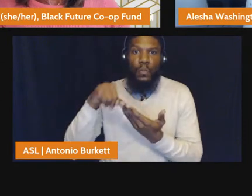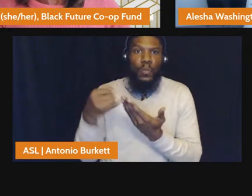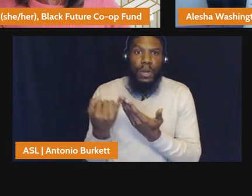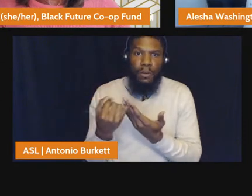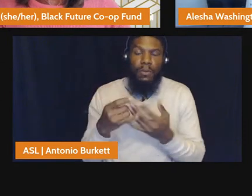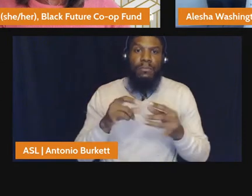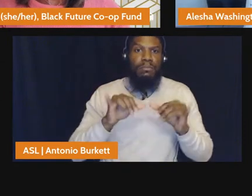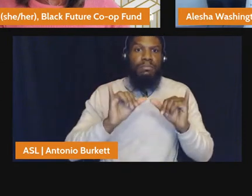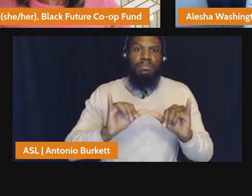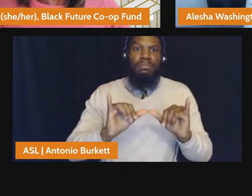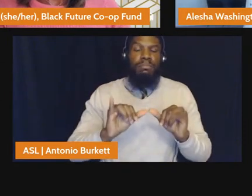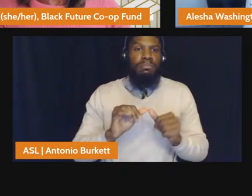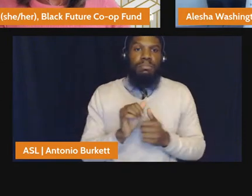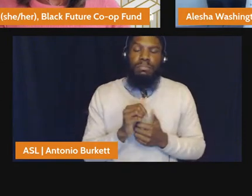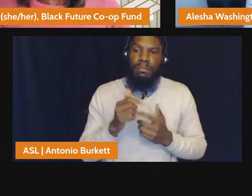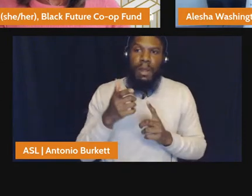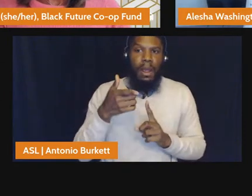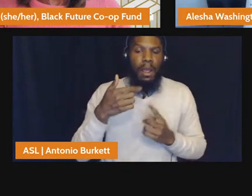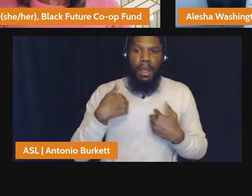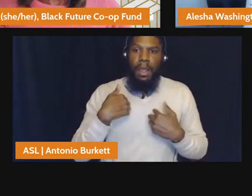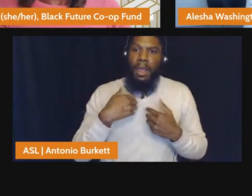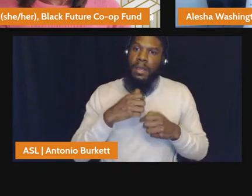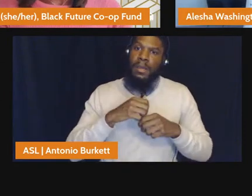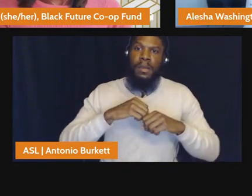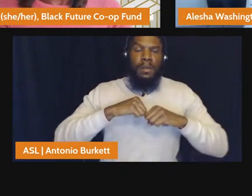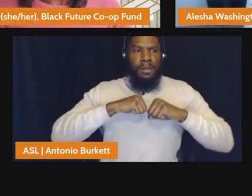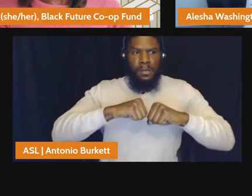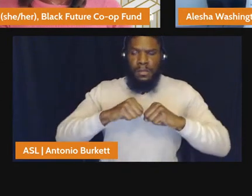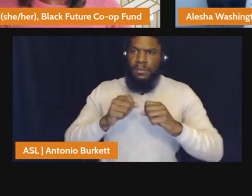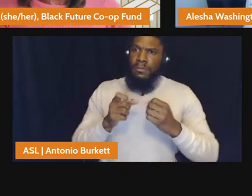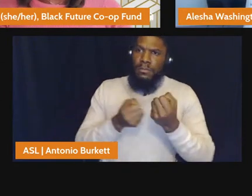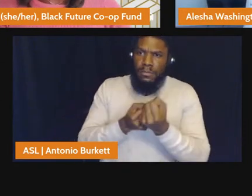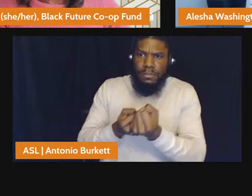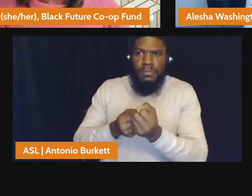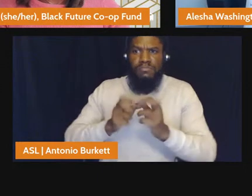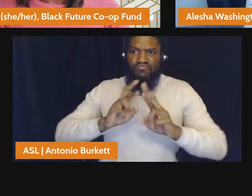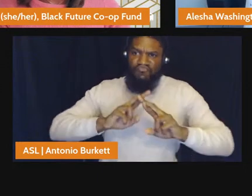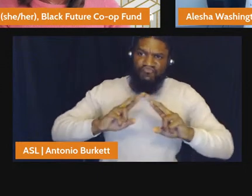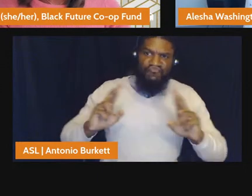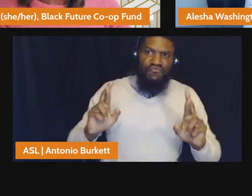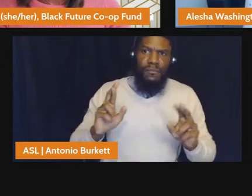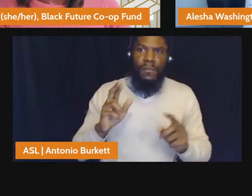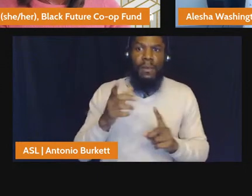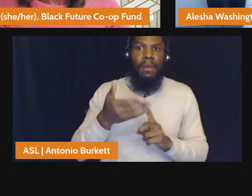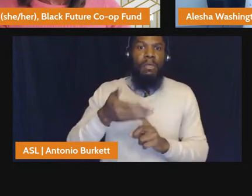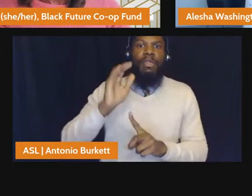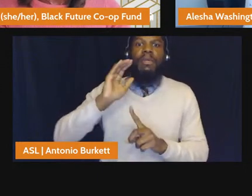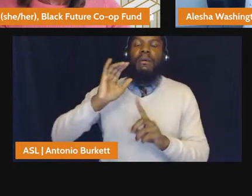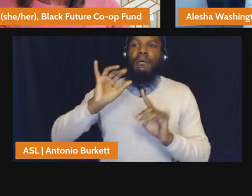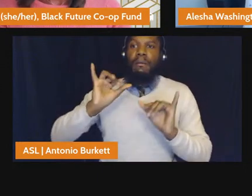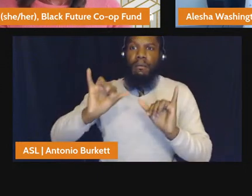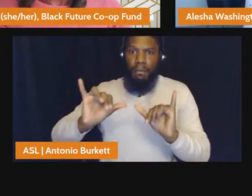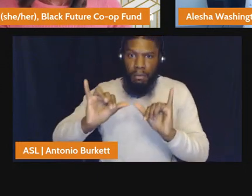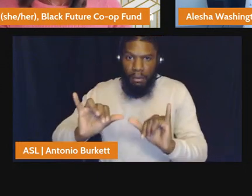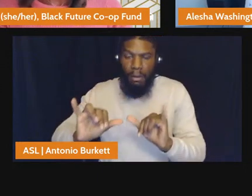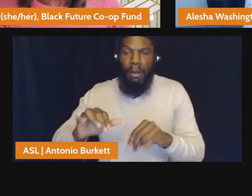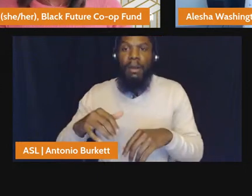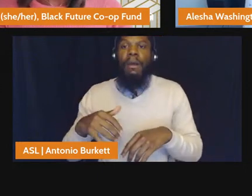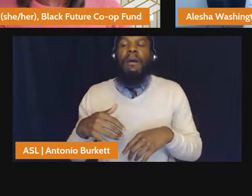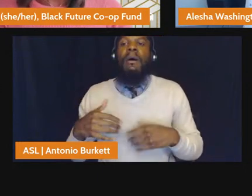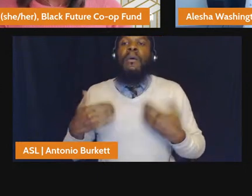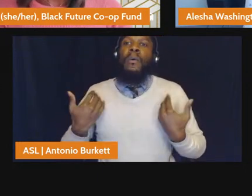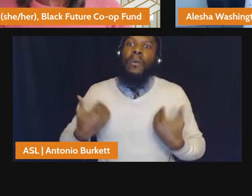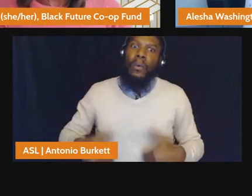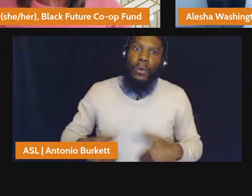that organization, and I am not putting it back on. So you as my board now must go and be my armor. So when weird